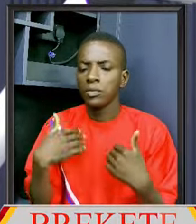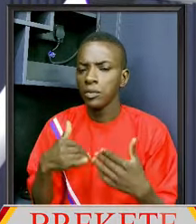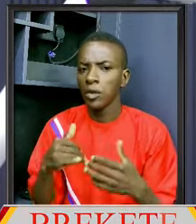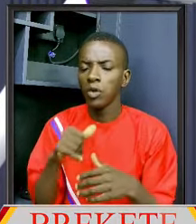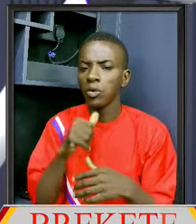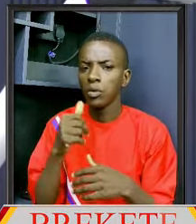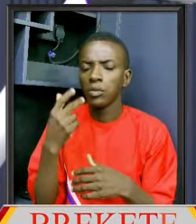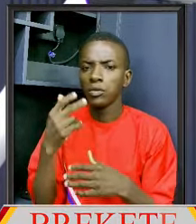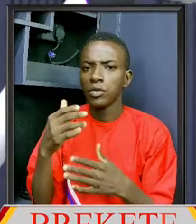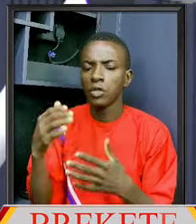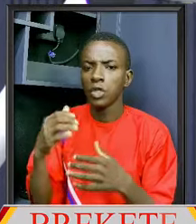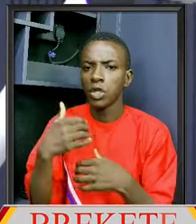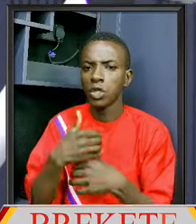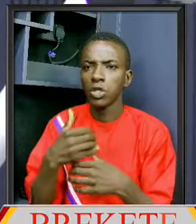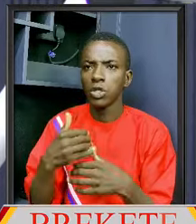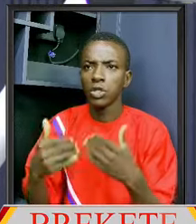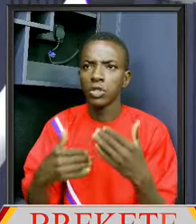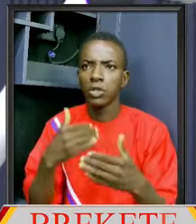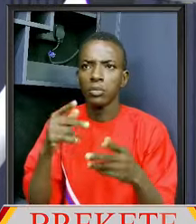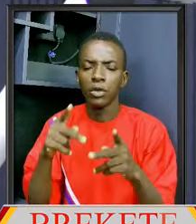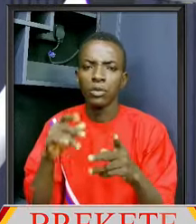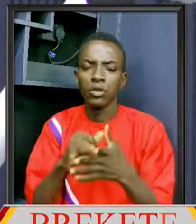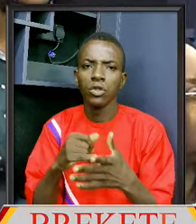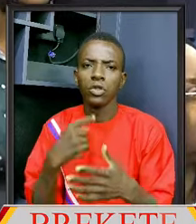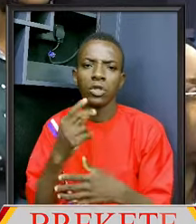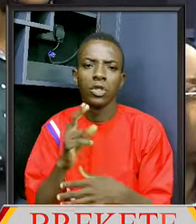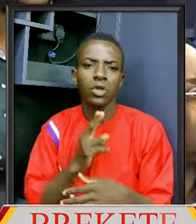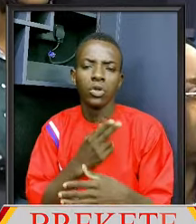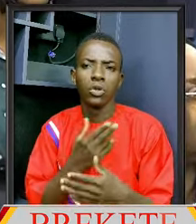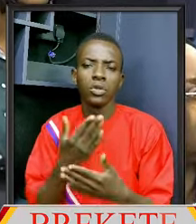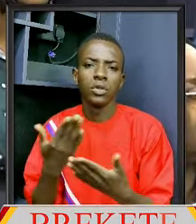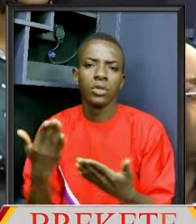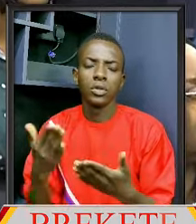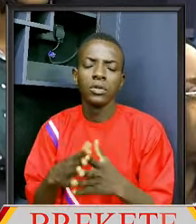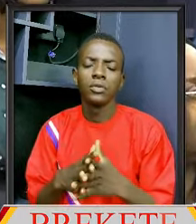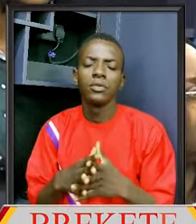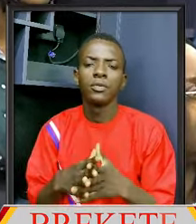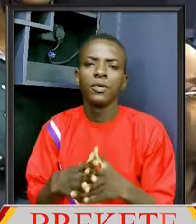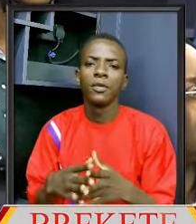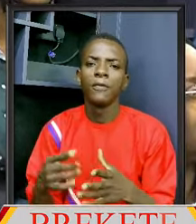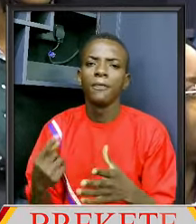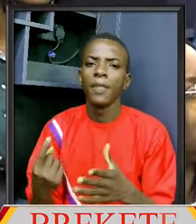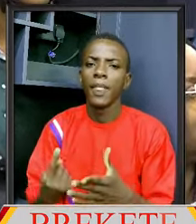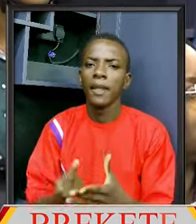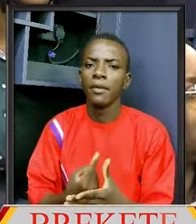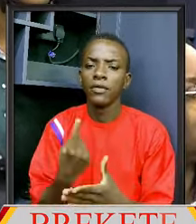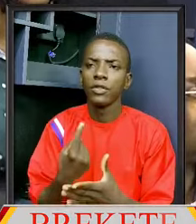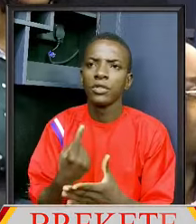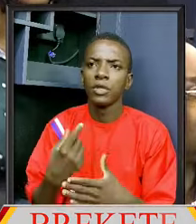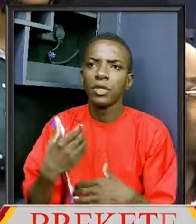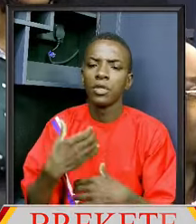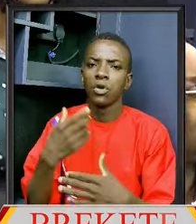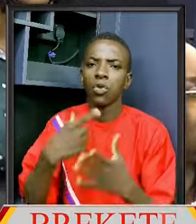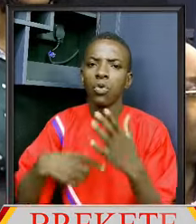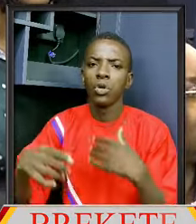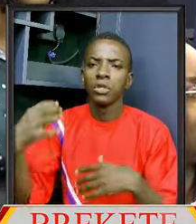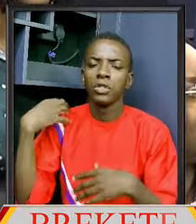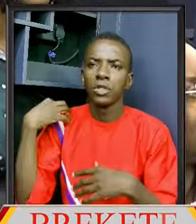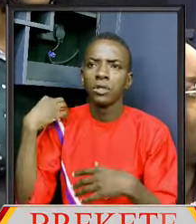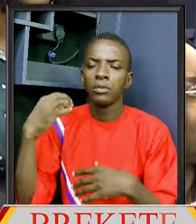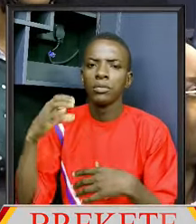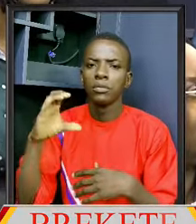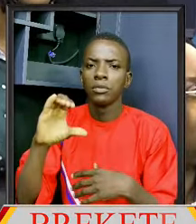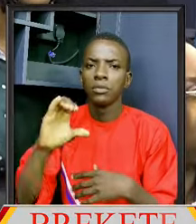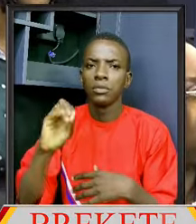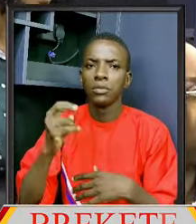no go hear everybody. May we create channel where people feel they take, they tell us things. So first, we create WhatsApp channel.